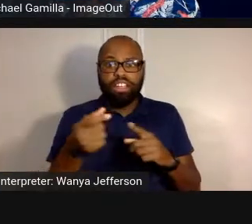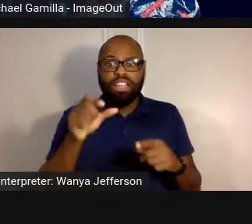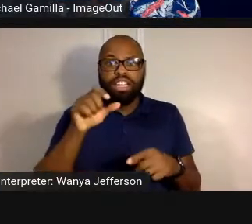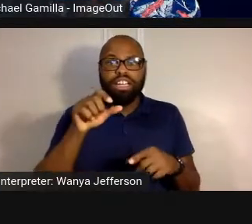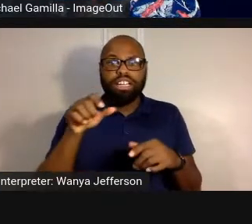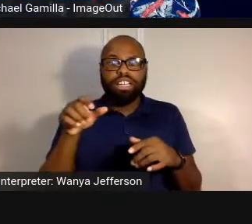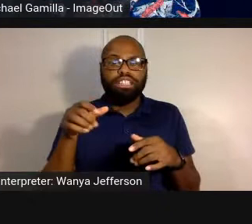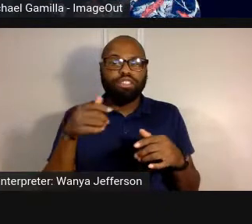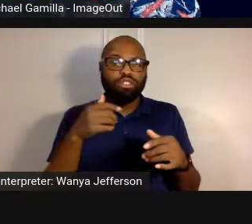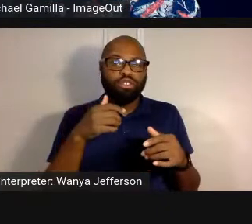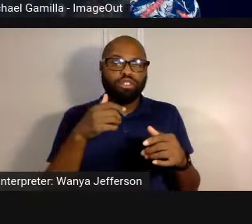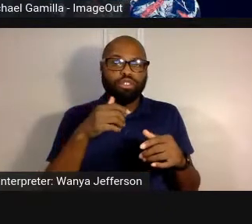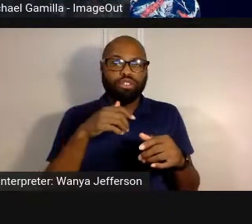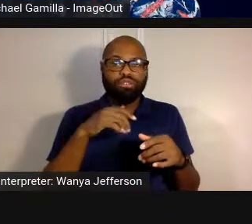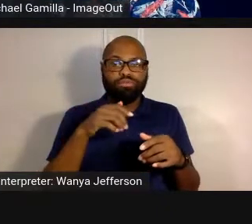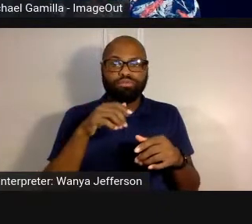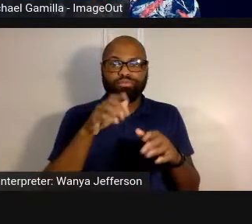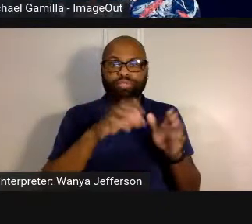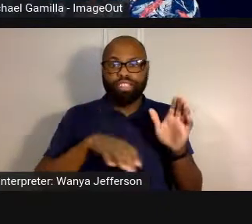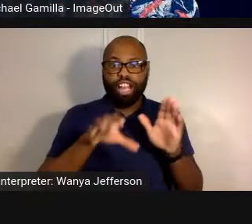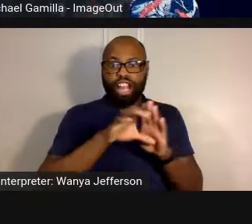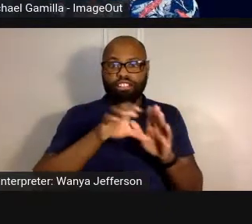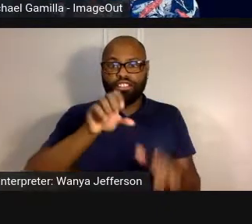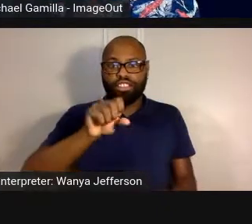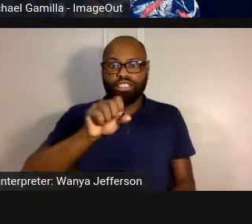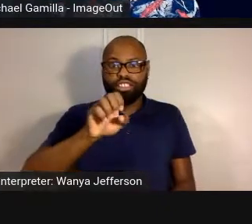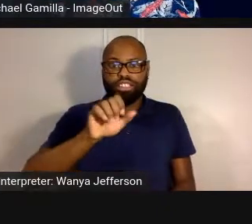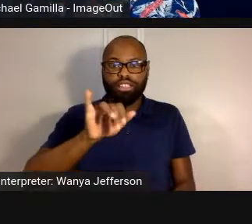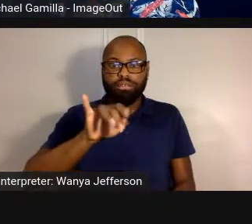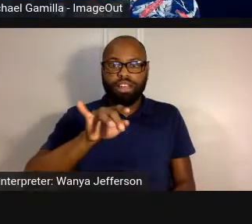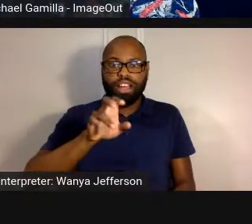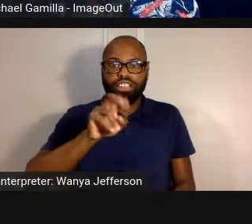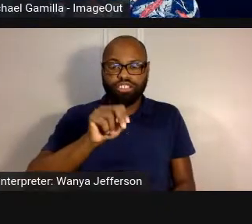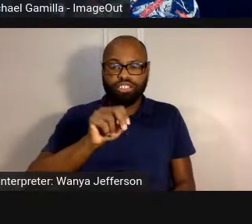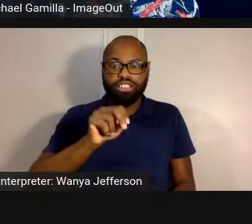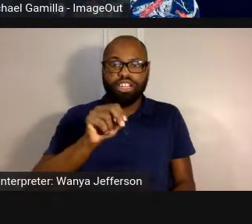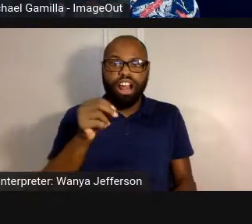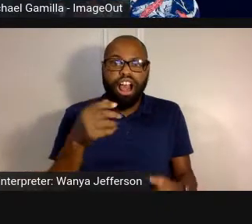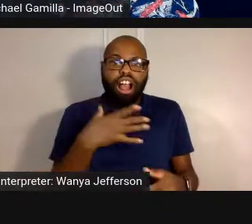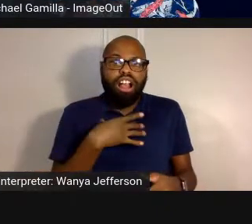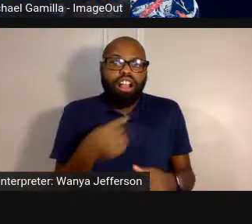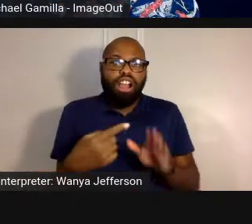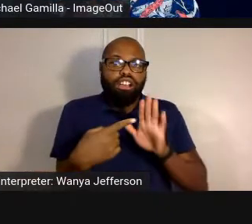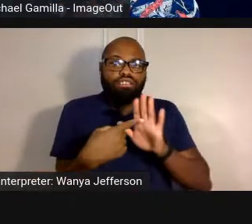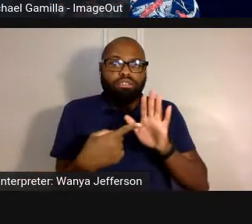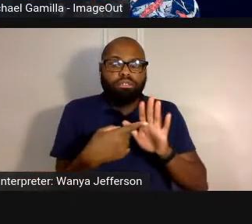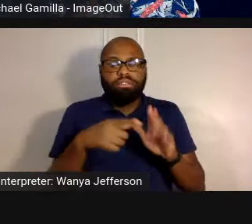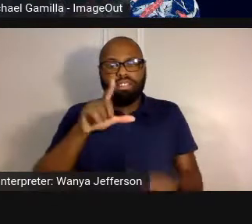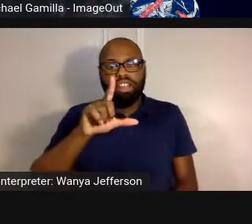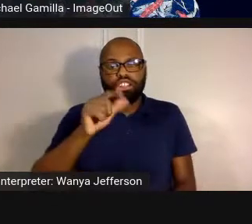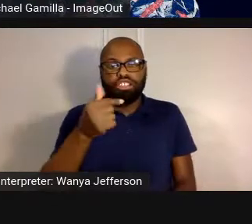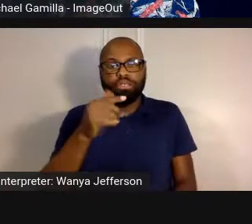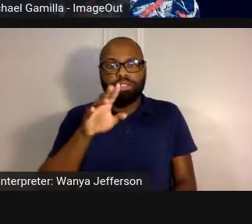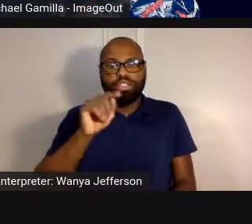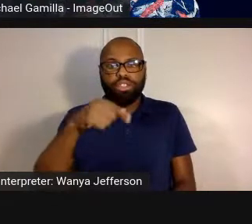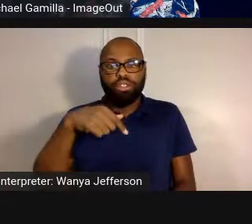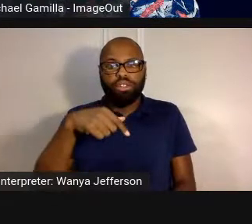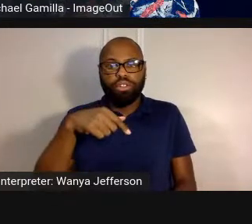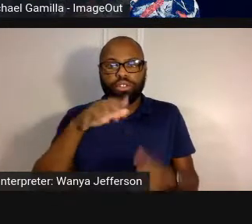before, I love to represent the LGBTQ community, and this